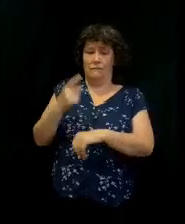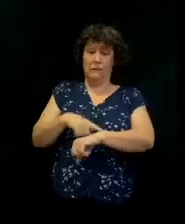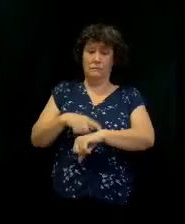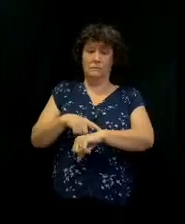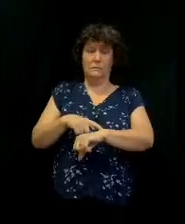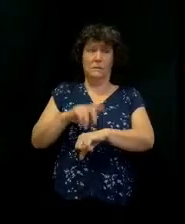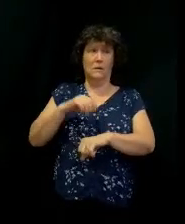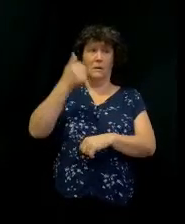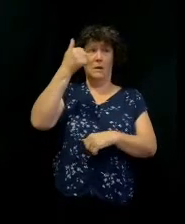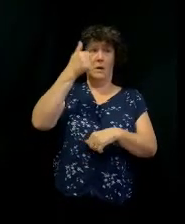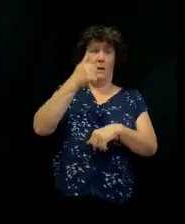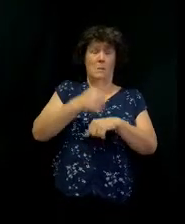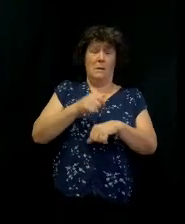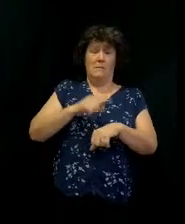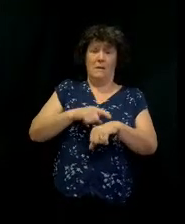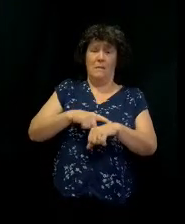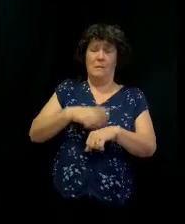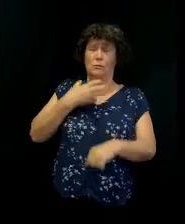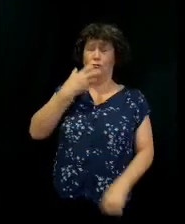I can remember the time when I shout.